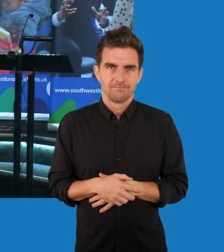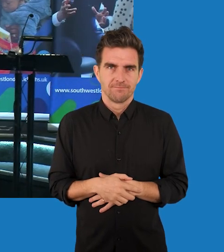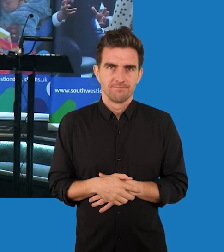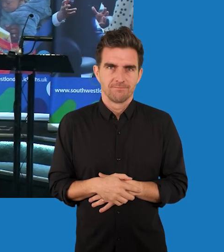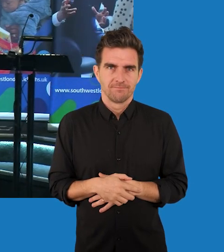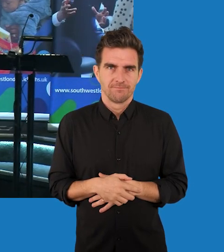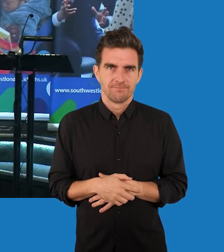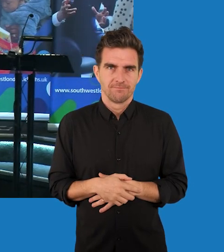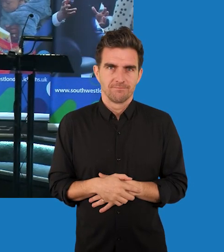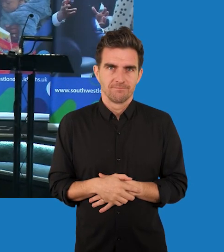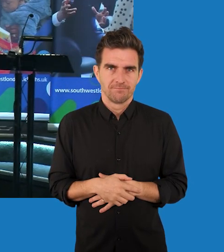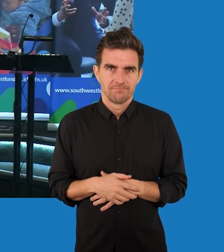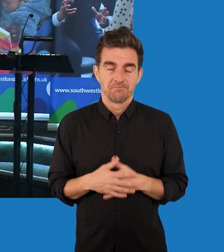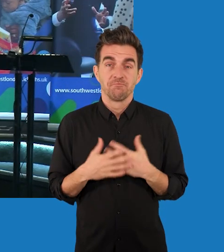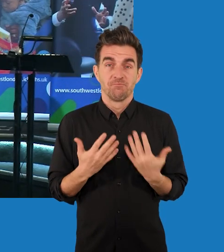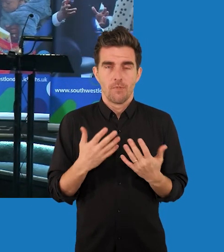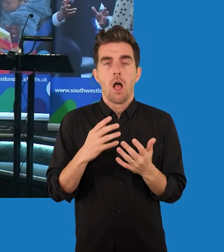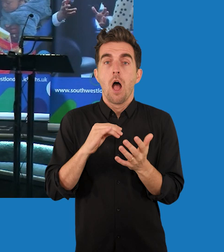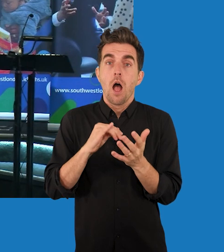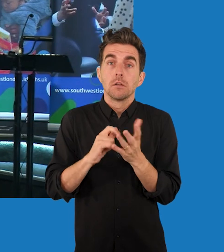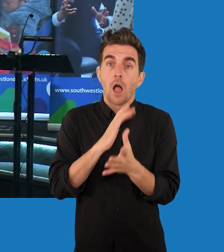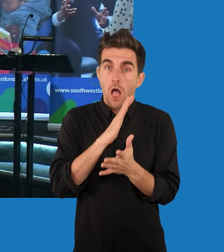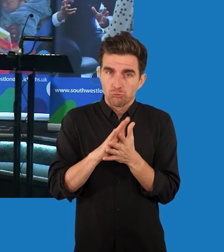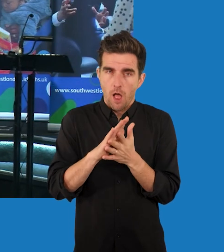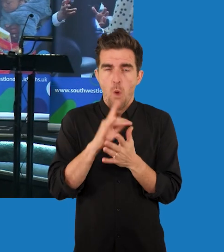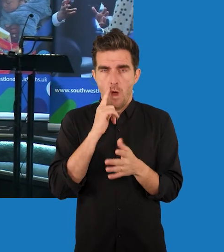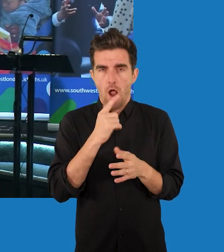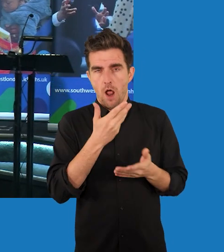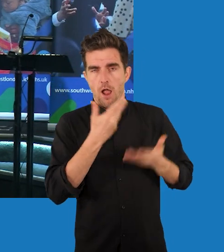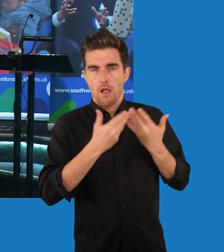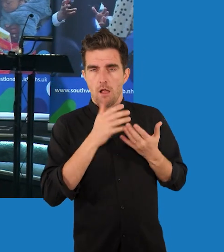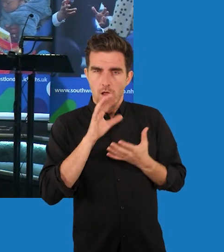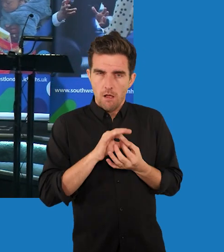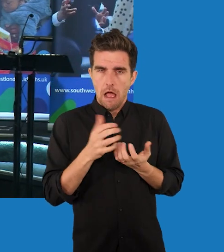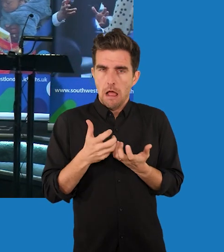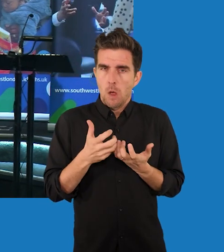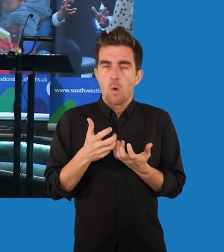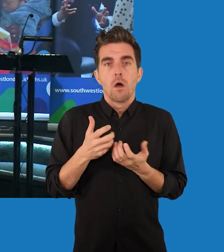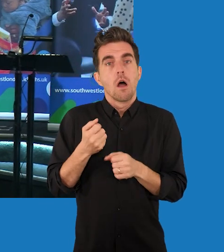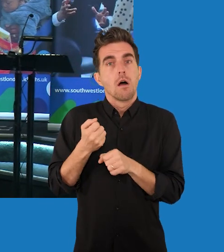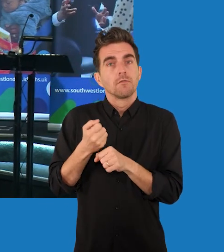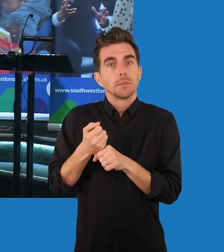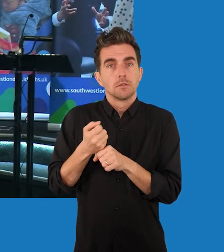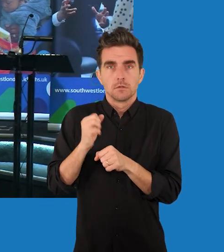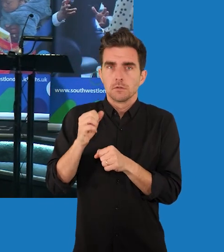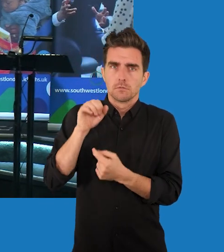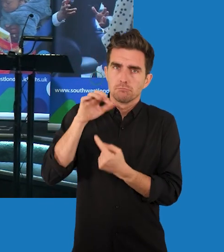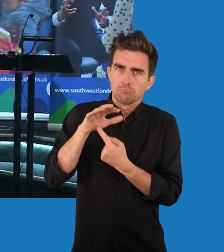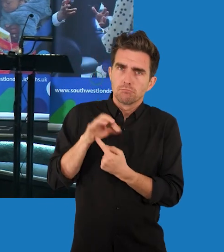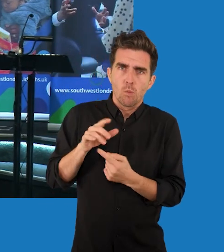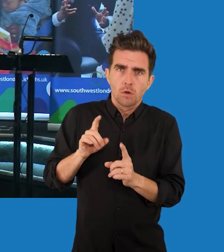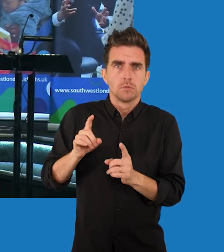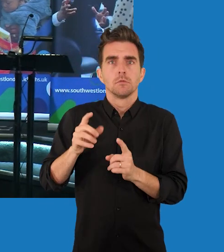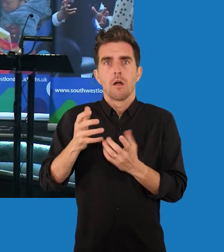things like AI, things like the NHS app. We're going to hear from Sarah later on about some of the priorities of the new government and how